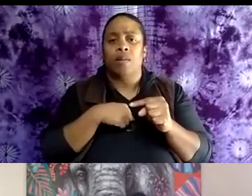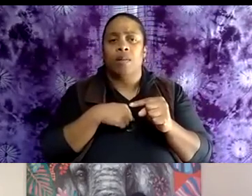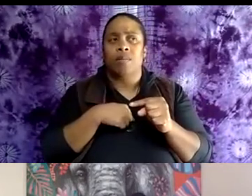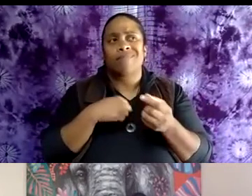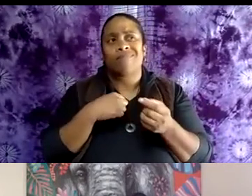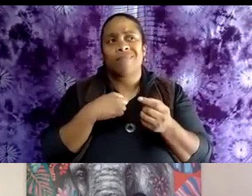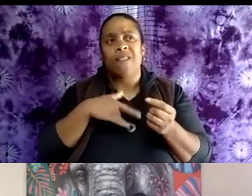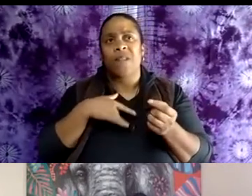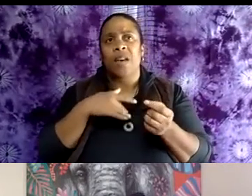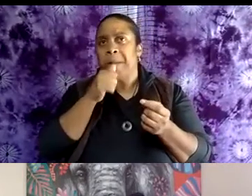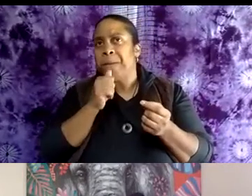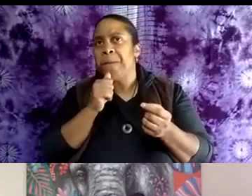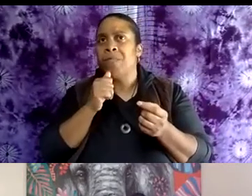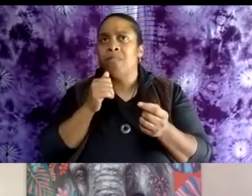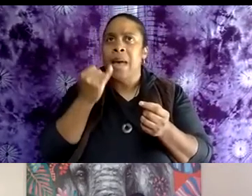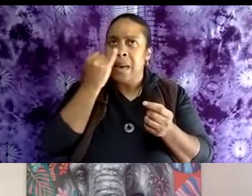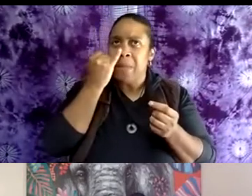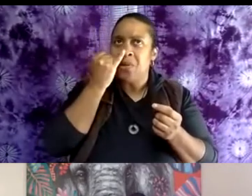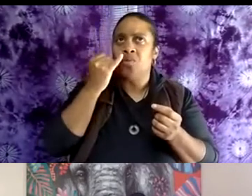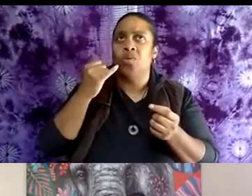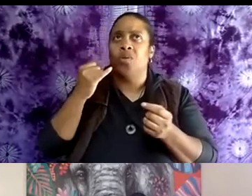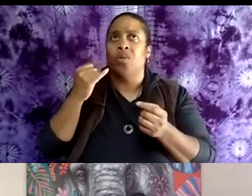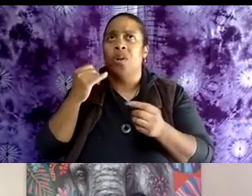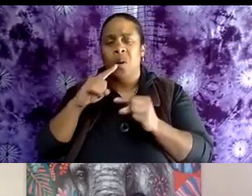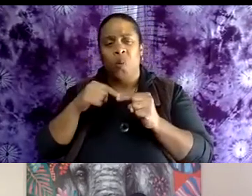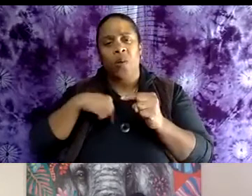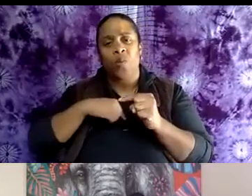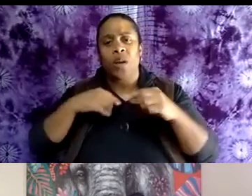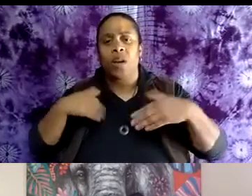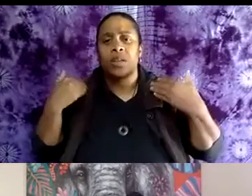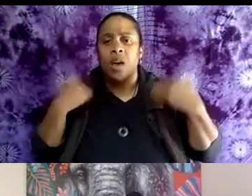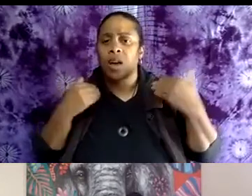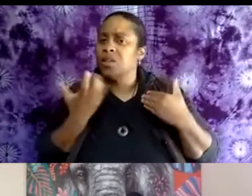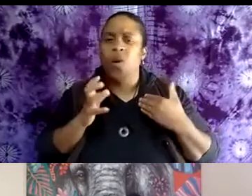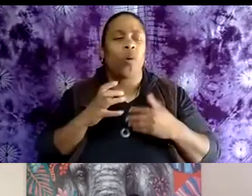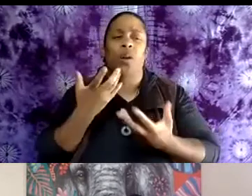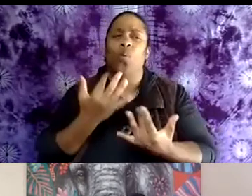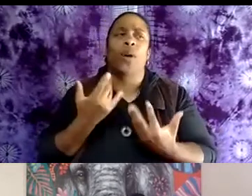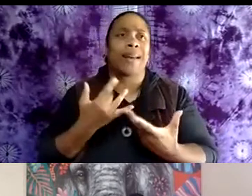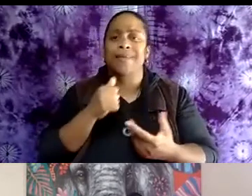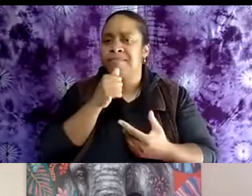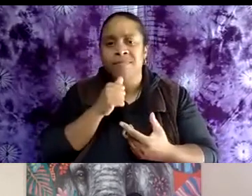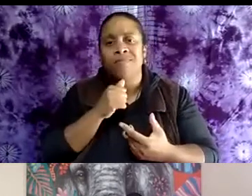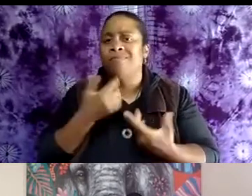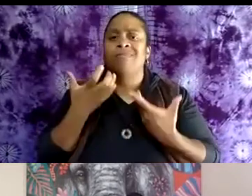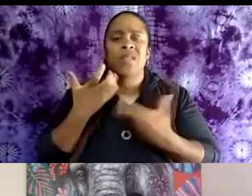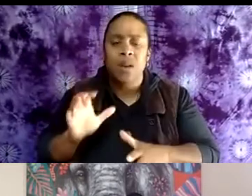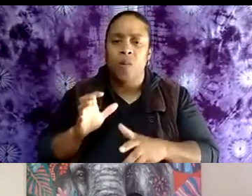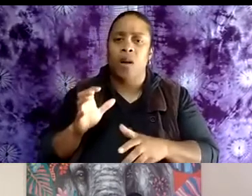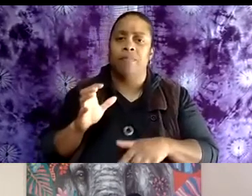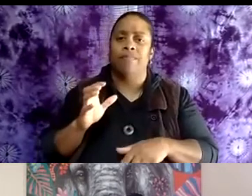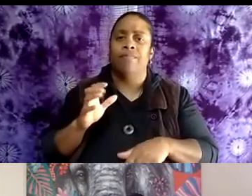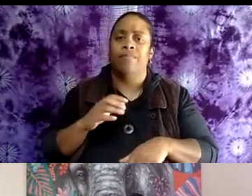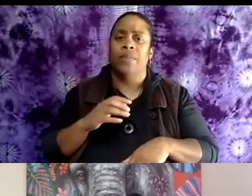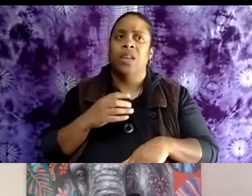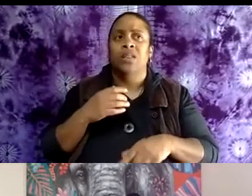impatient, immature, when we're young, we don't really know. We don't want to wait for something. Like we spread the seeds and we don't want to wait to